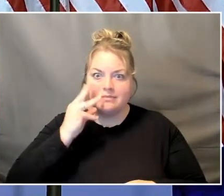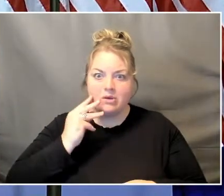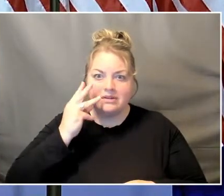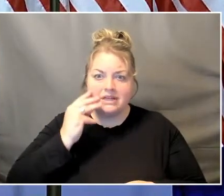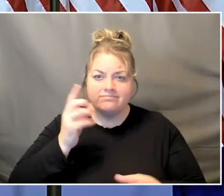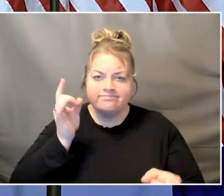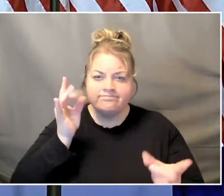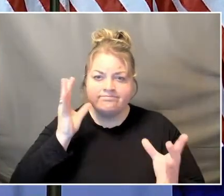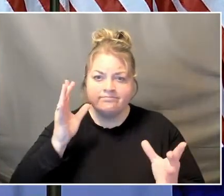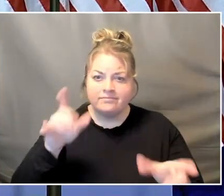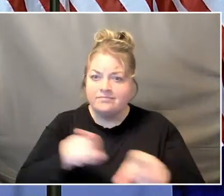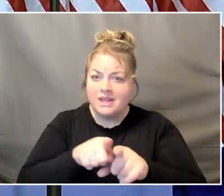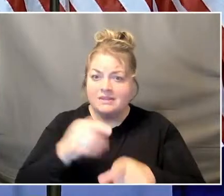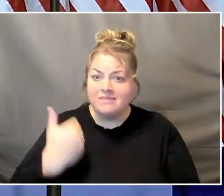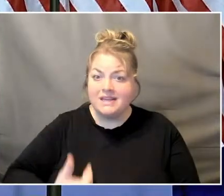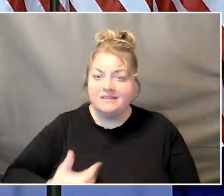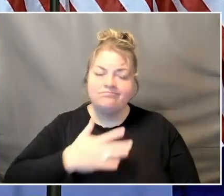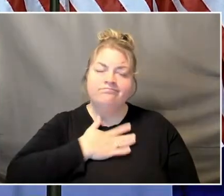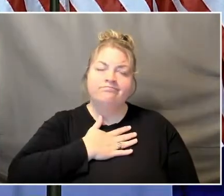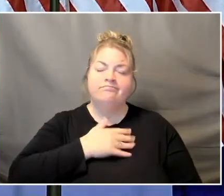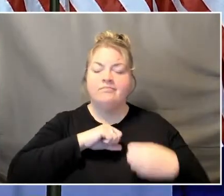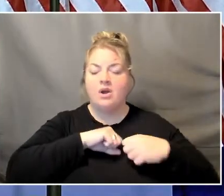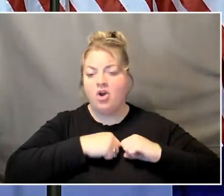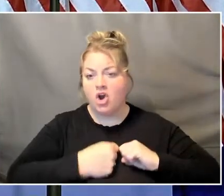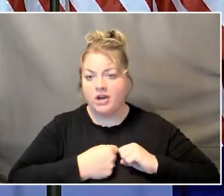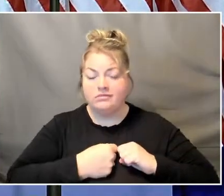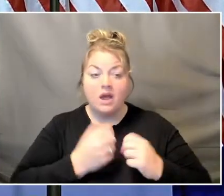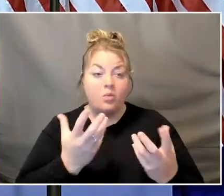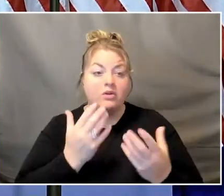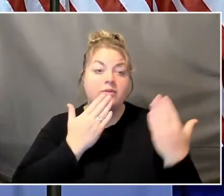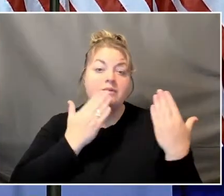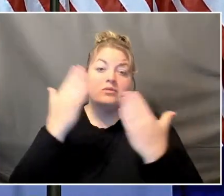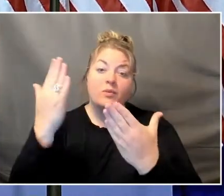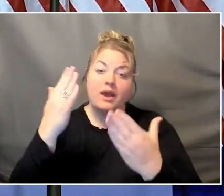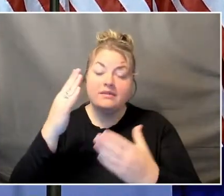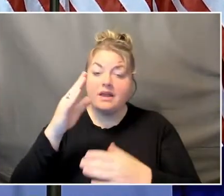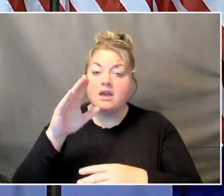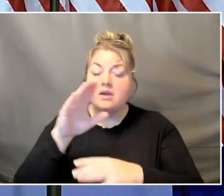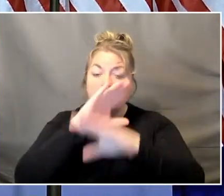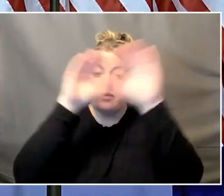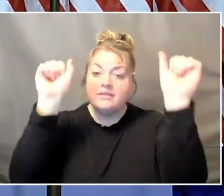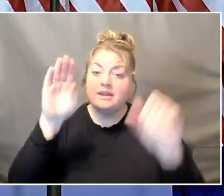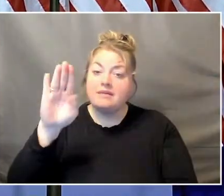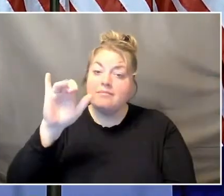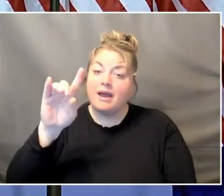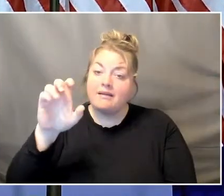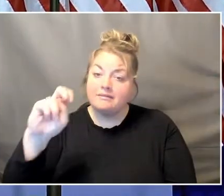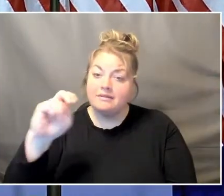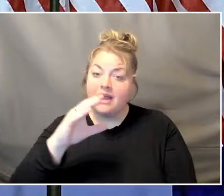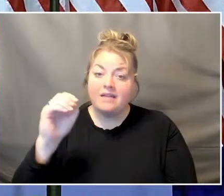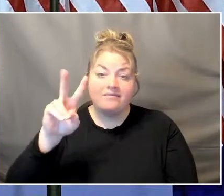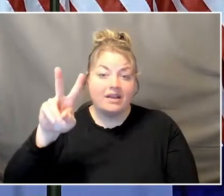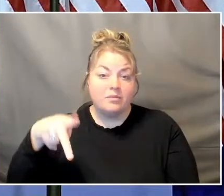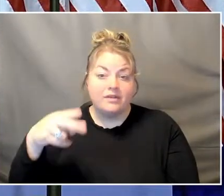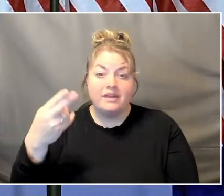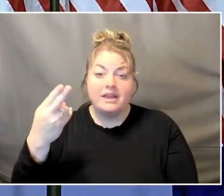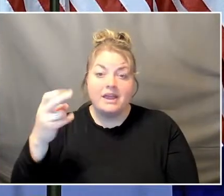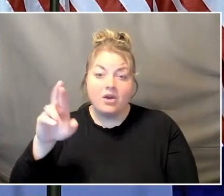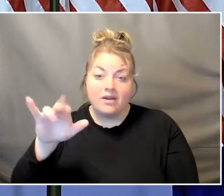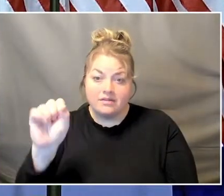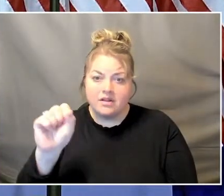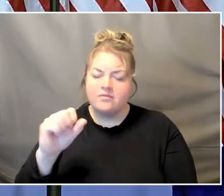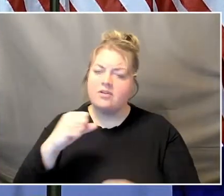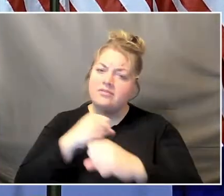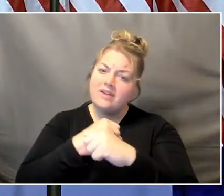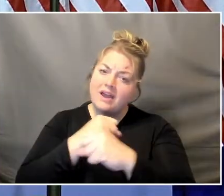heart. I want to express my gratitude to President Biden and Vice President Harris, who are fighting tirelessly for our